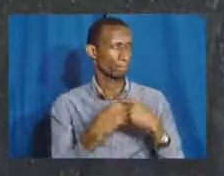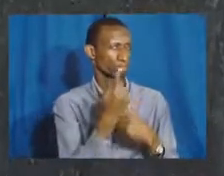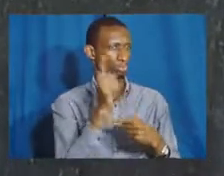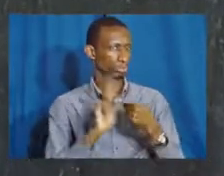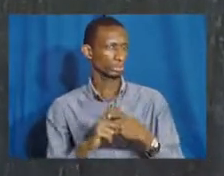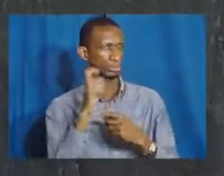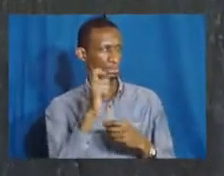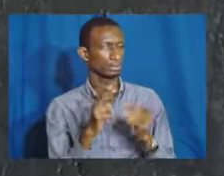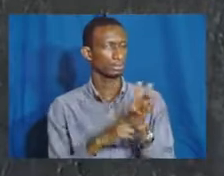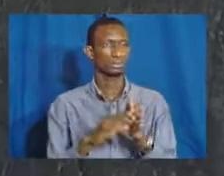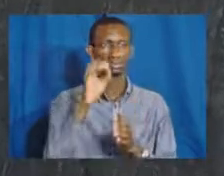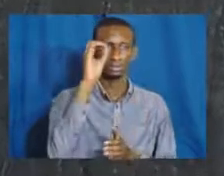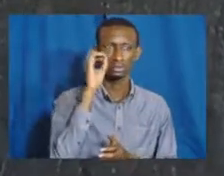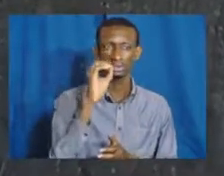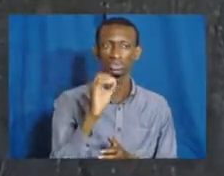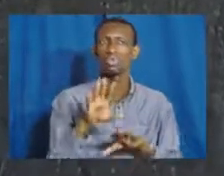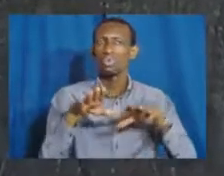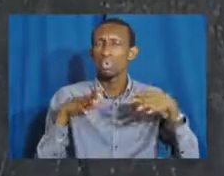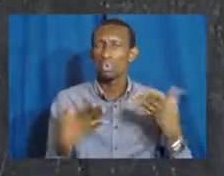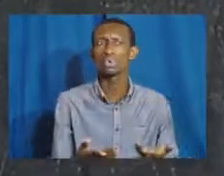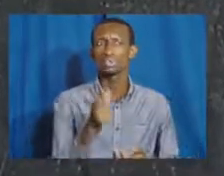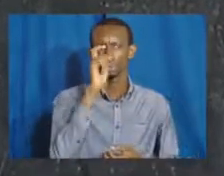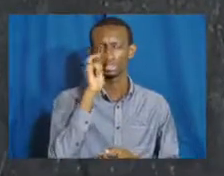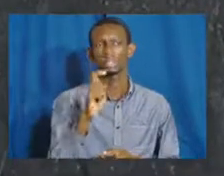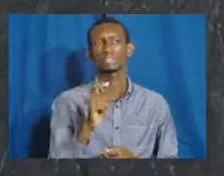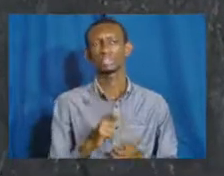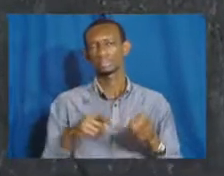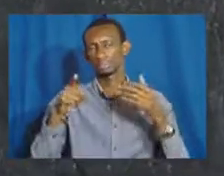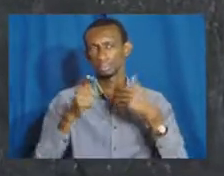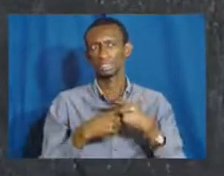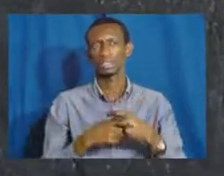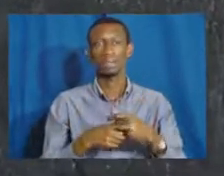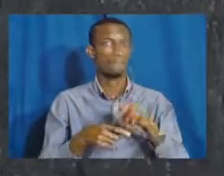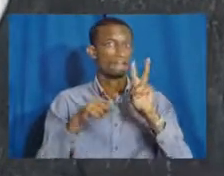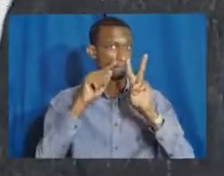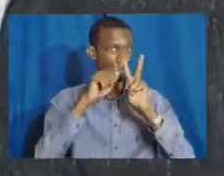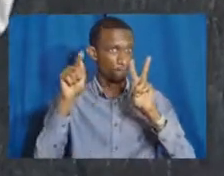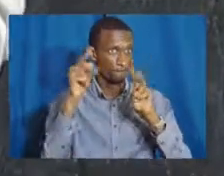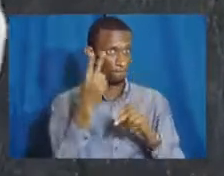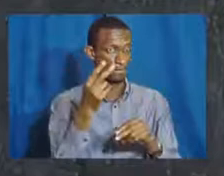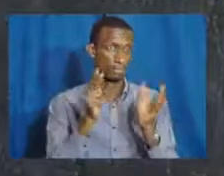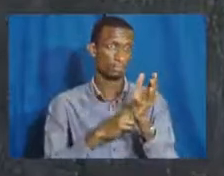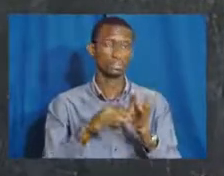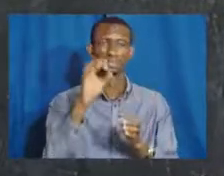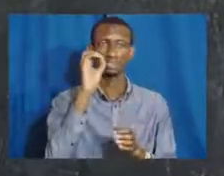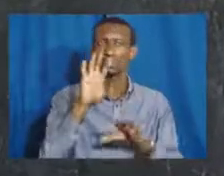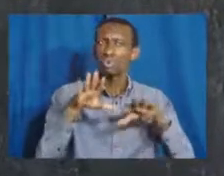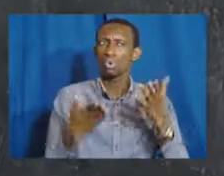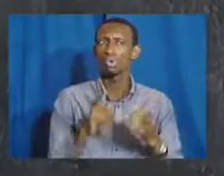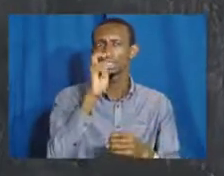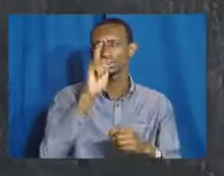x minus square root of 2 equals 0, or x plus 5 is equal to 0.